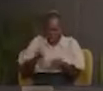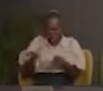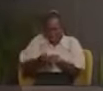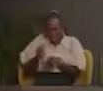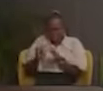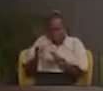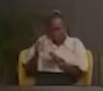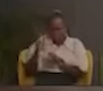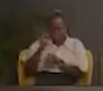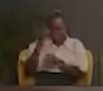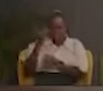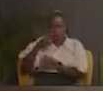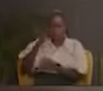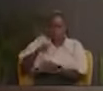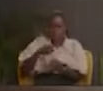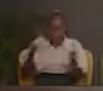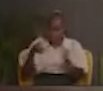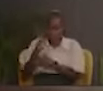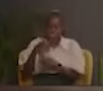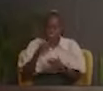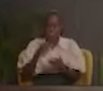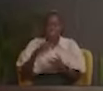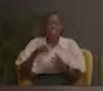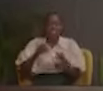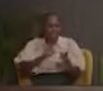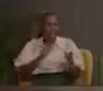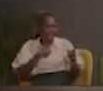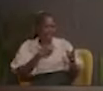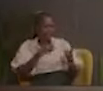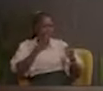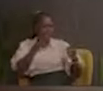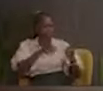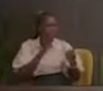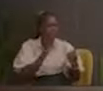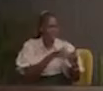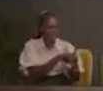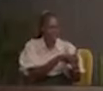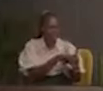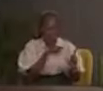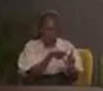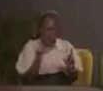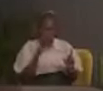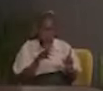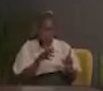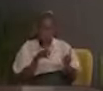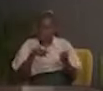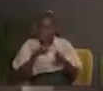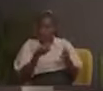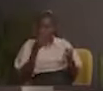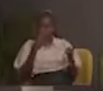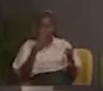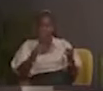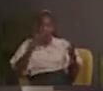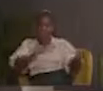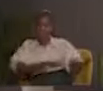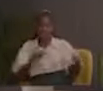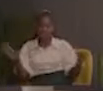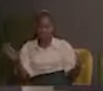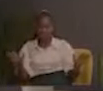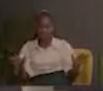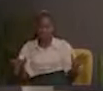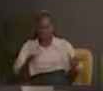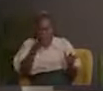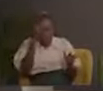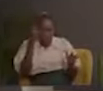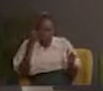I've commanded her already. And when he met the woman was about to eat and die. There was nothing that sounded like an instruction came